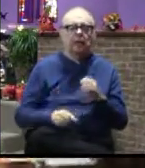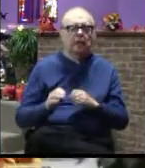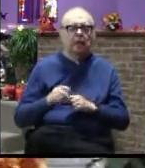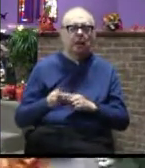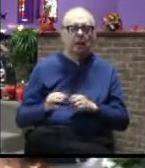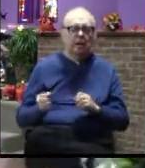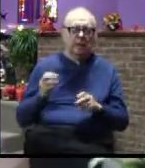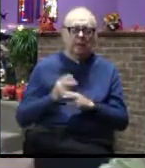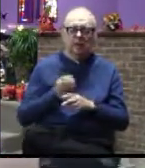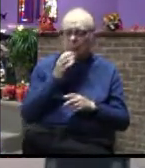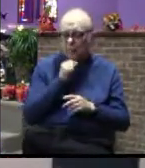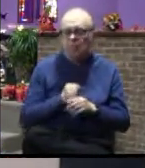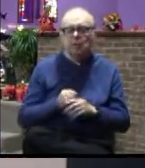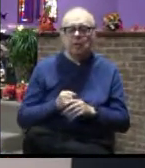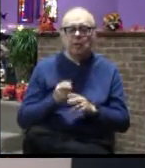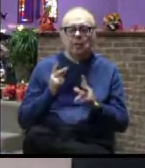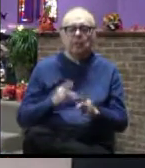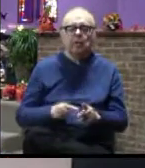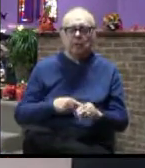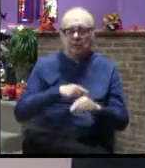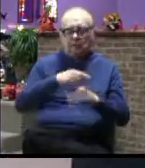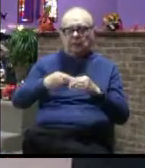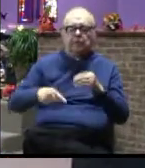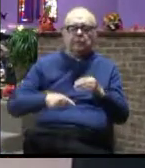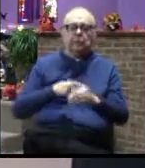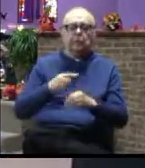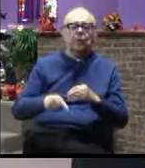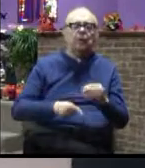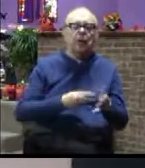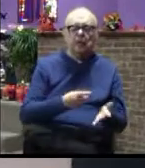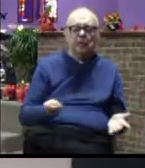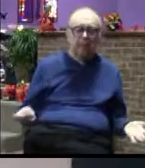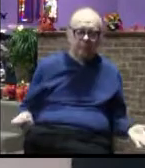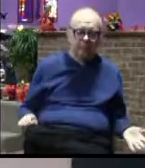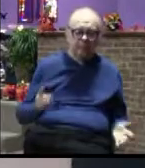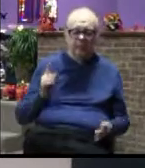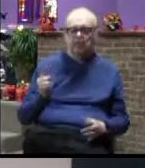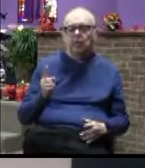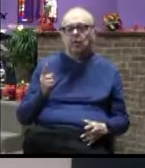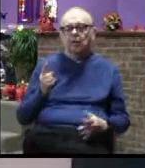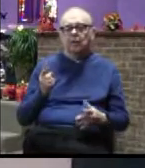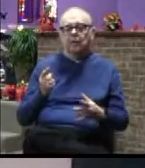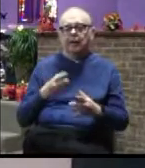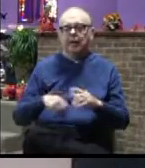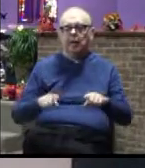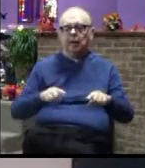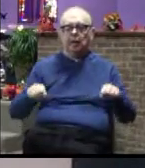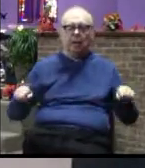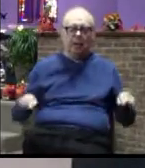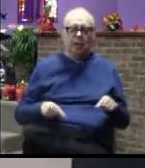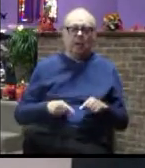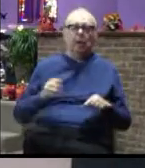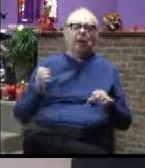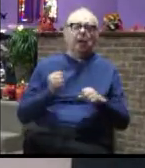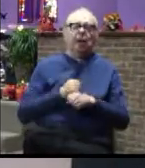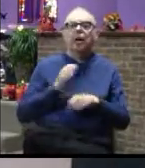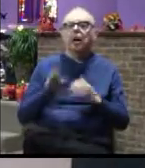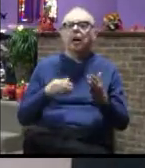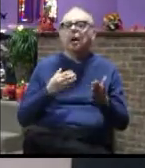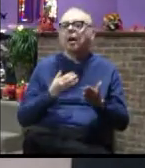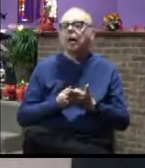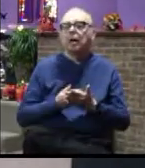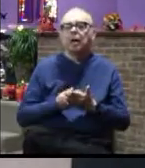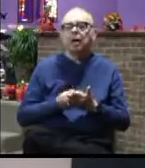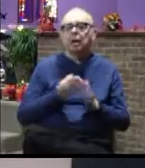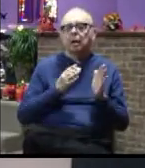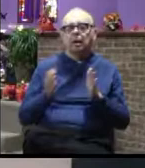eggs and keep it warm and then everybody else forms a circle around them okay and the ones on the outer edges are the ones that are getting all